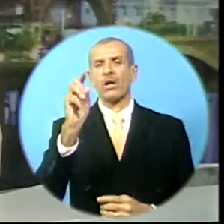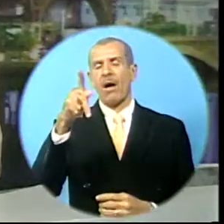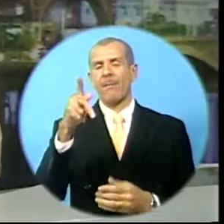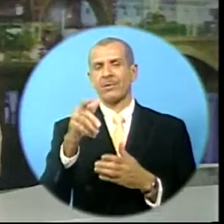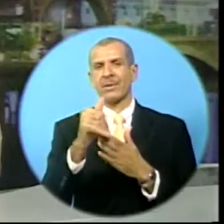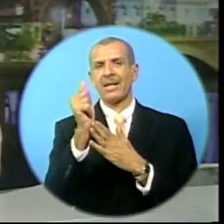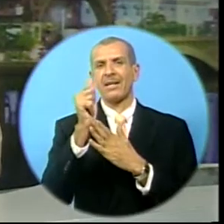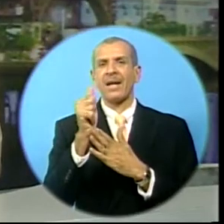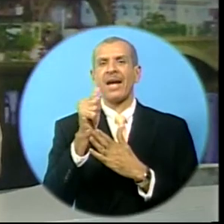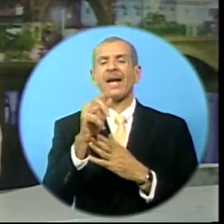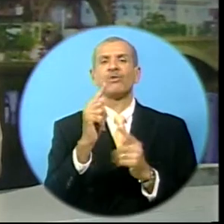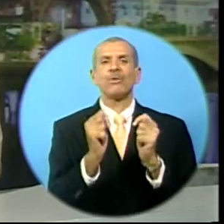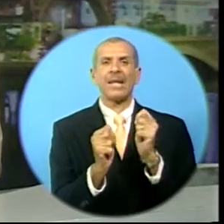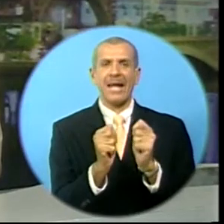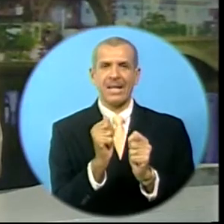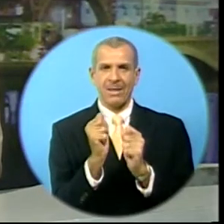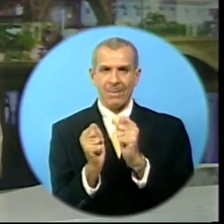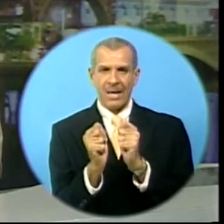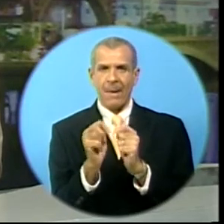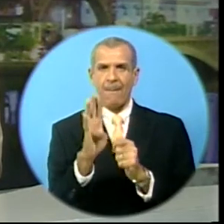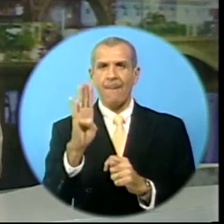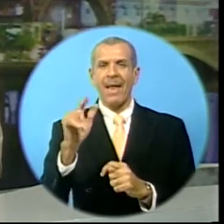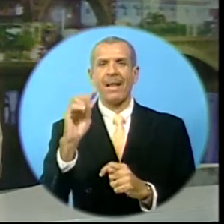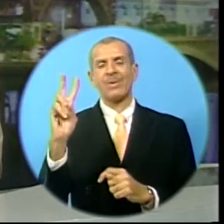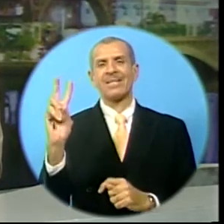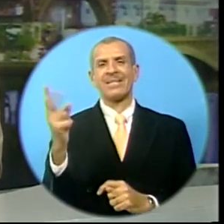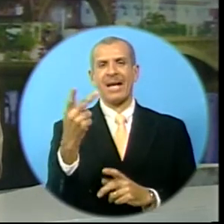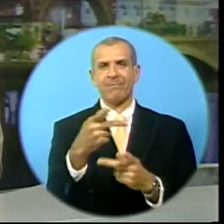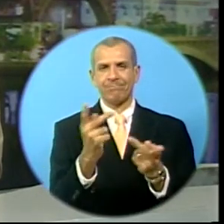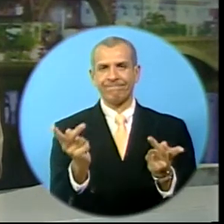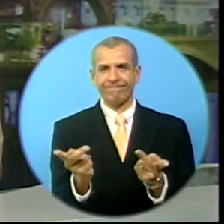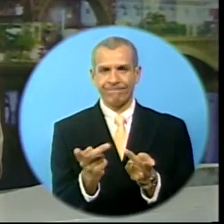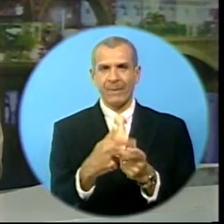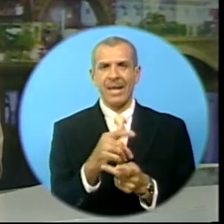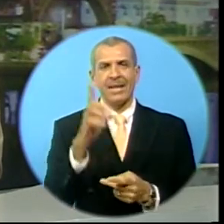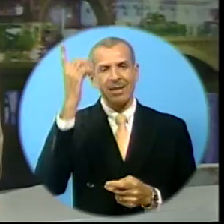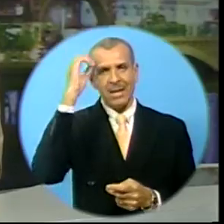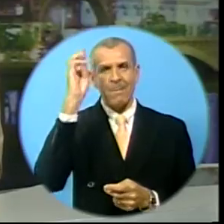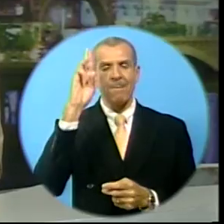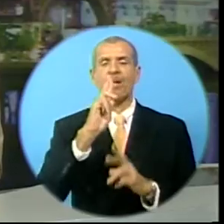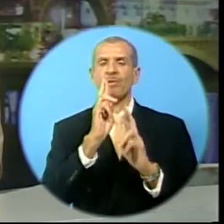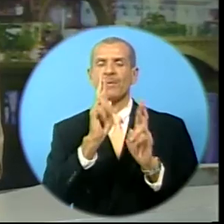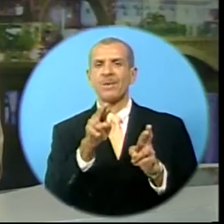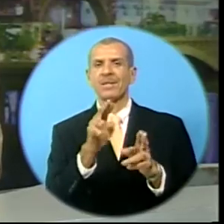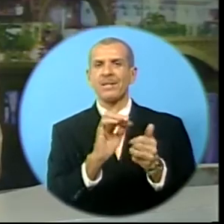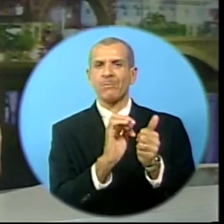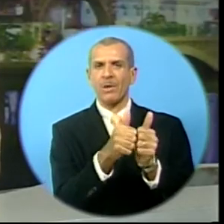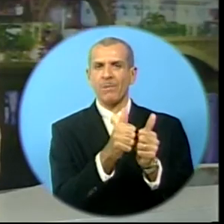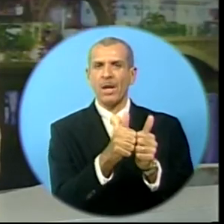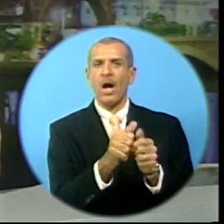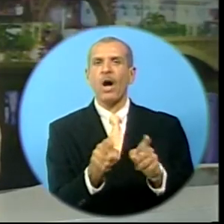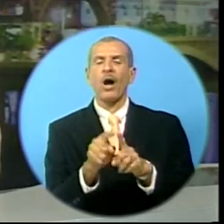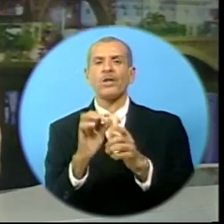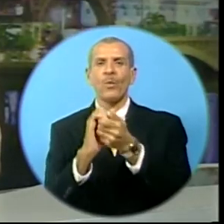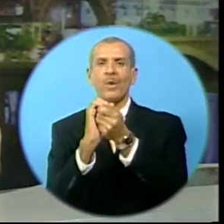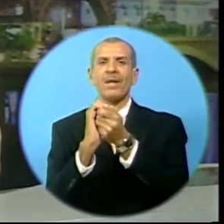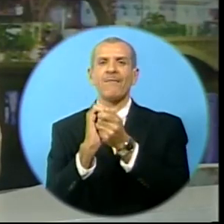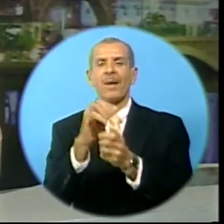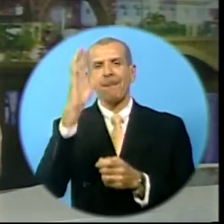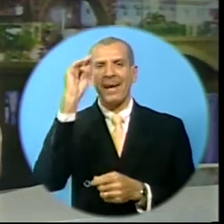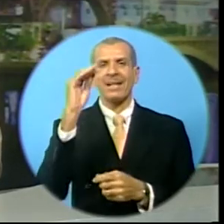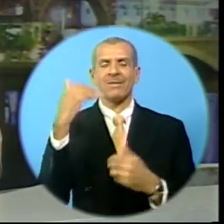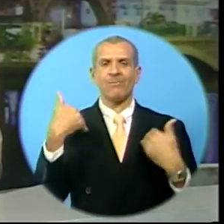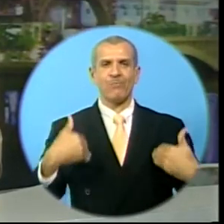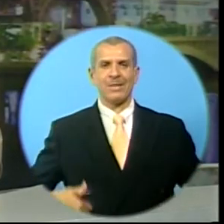Fitness Classic in Trinidad and Tobago, while Bell was second. CBC's Damien Best reports on that battle and also on the winner of the men's